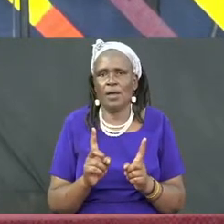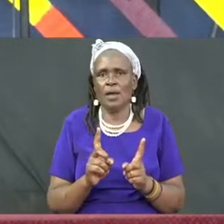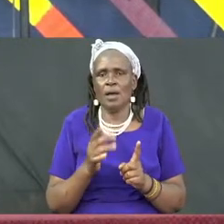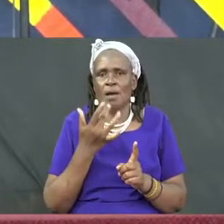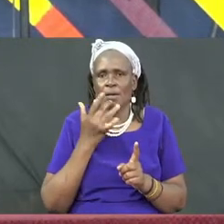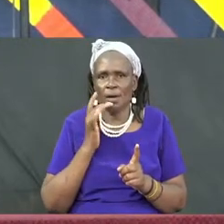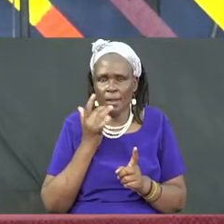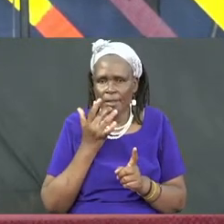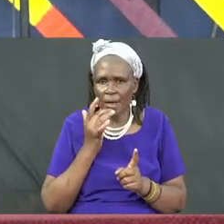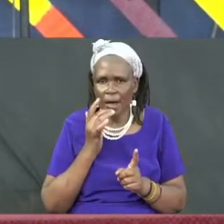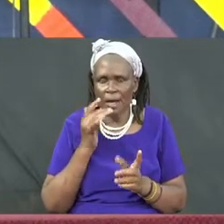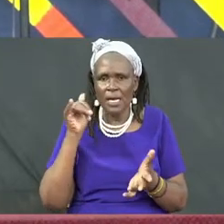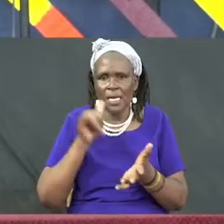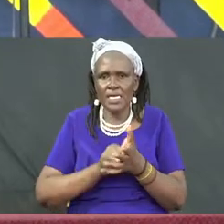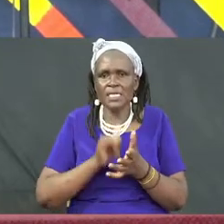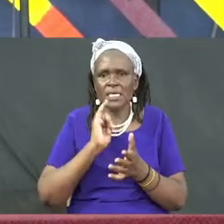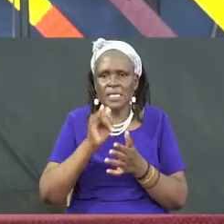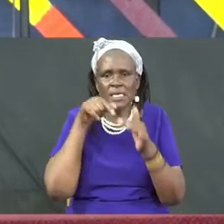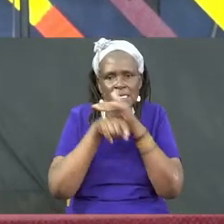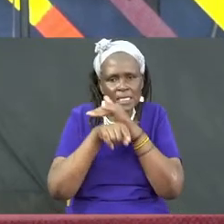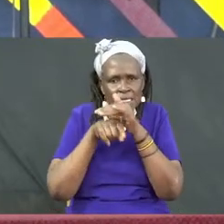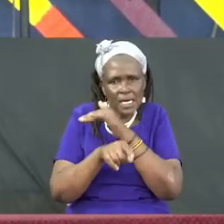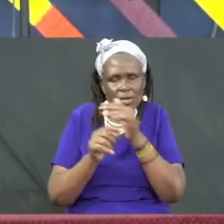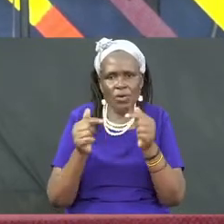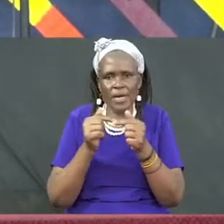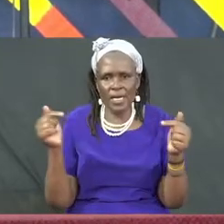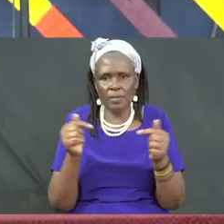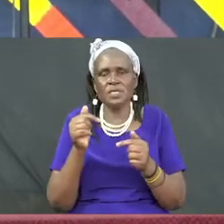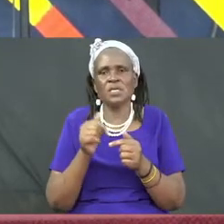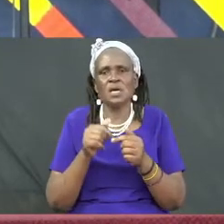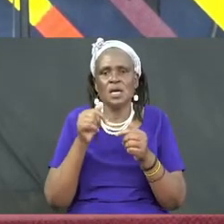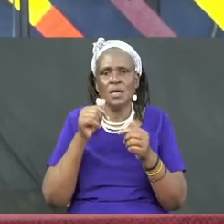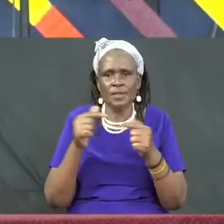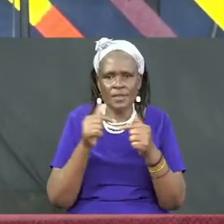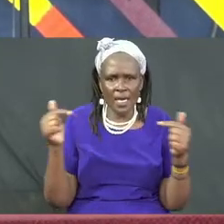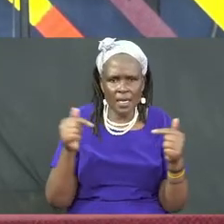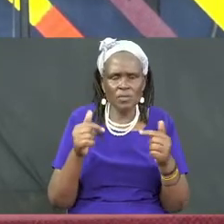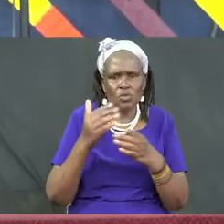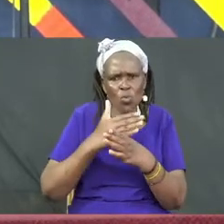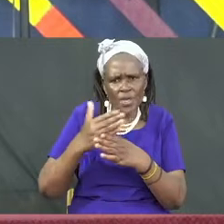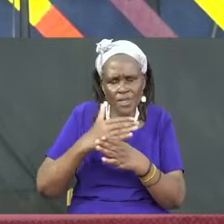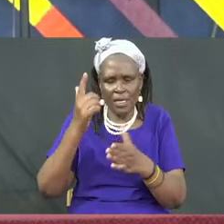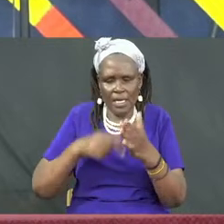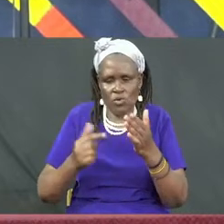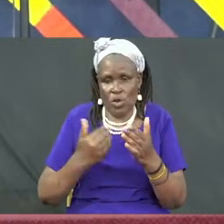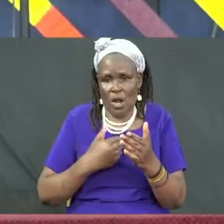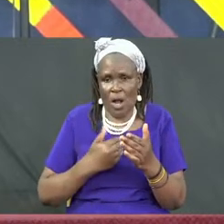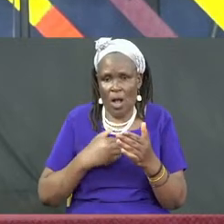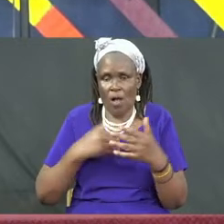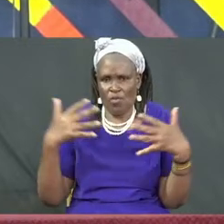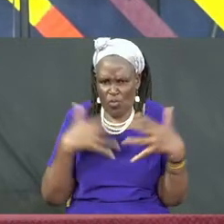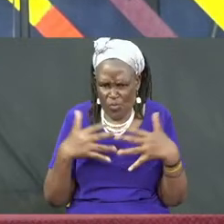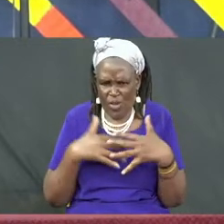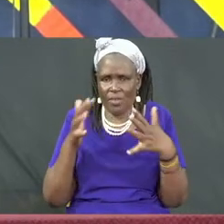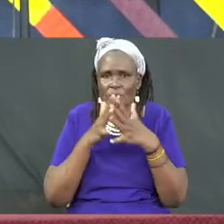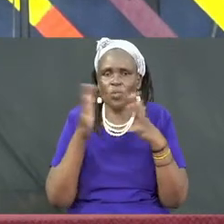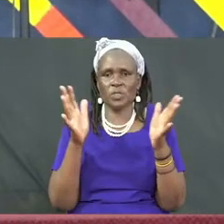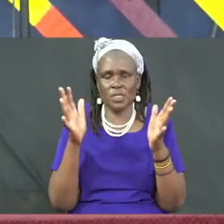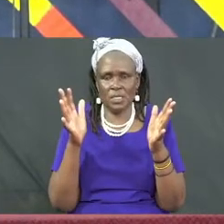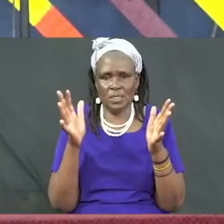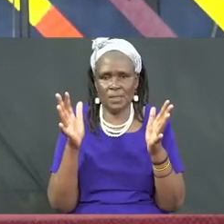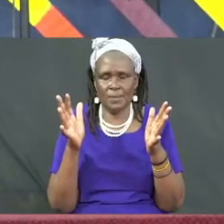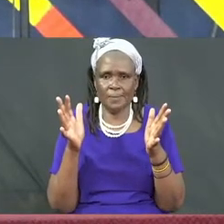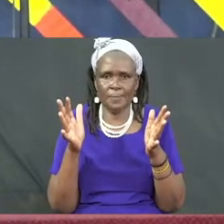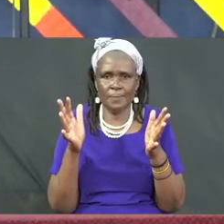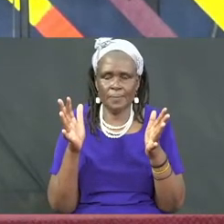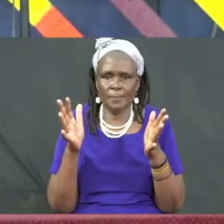Rather, it is internal enemies, the enemies within, that we should fear the most.